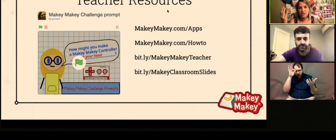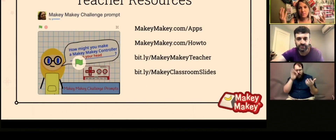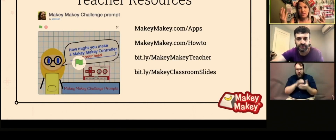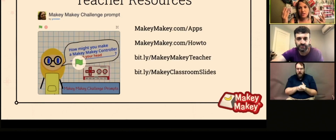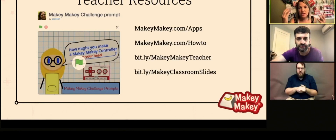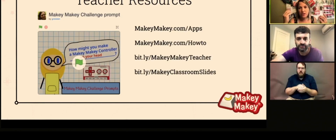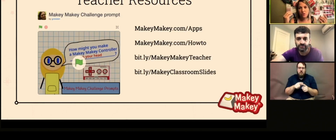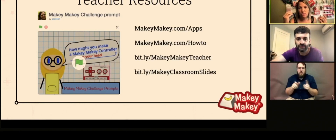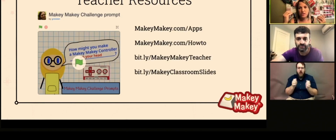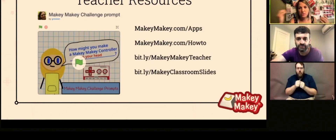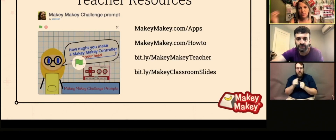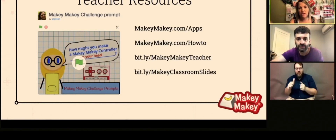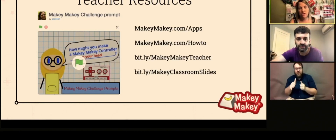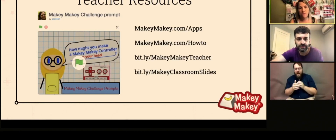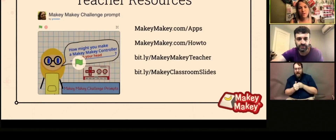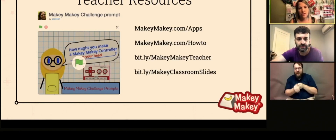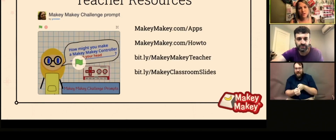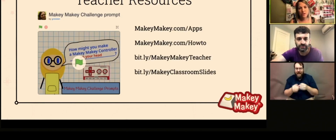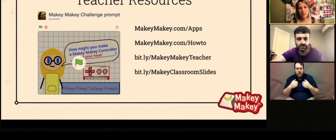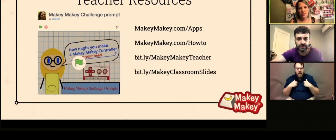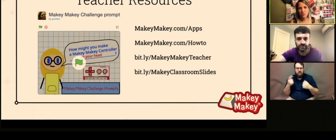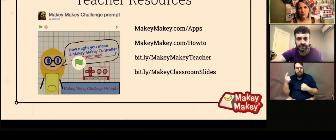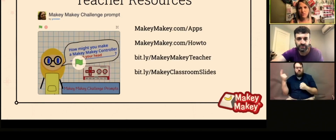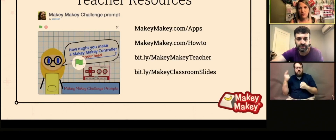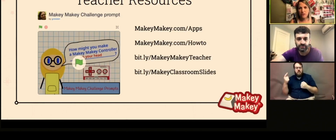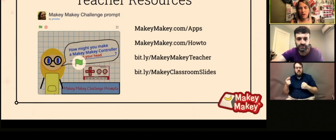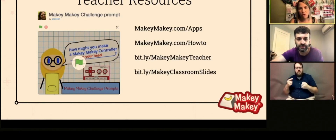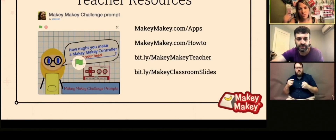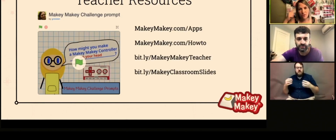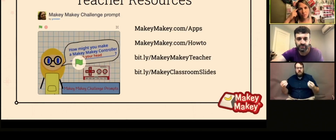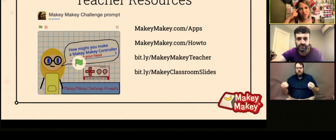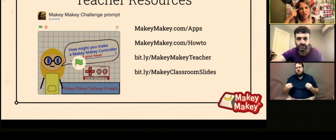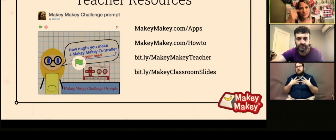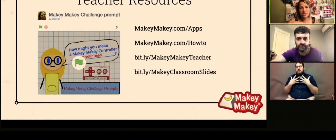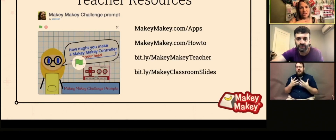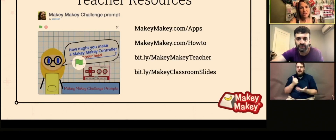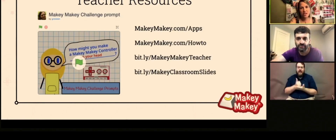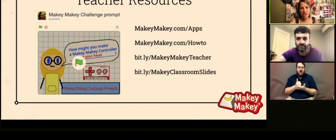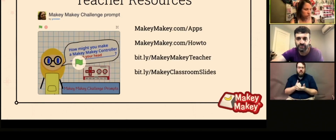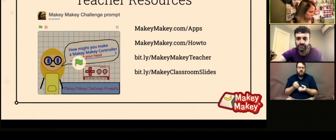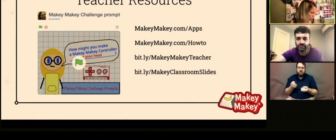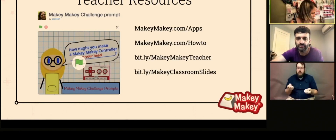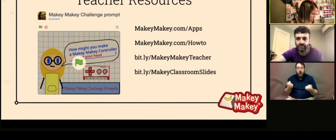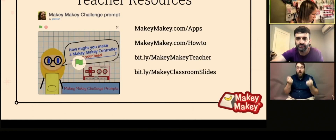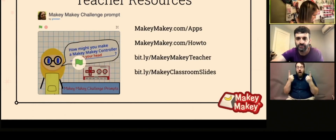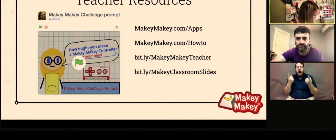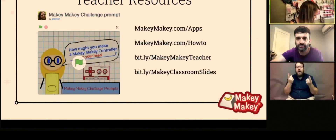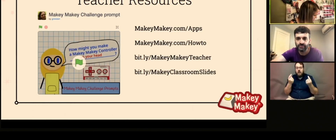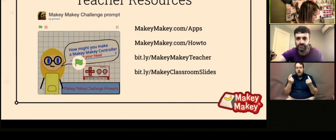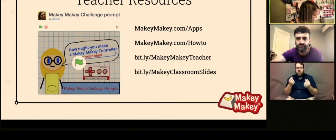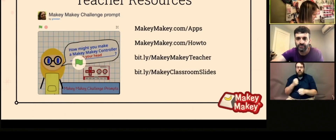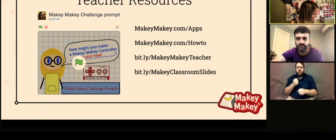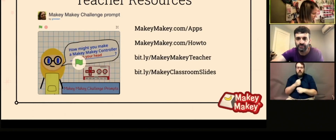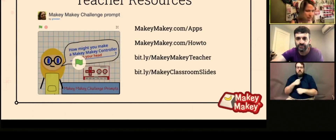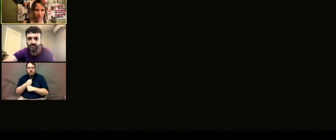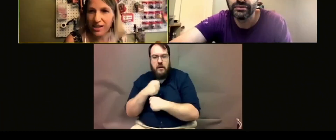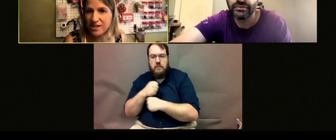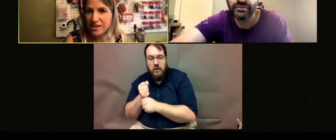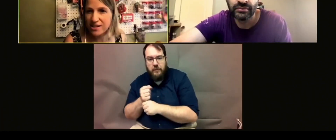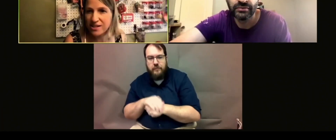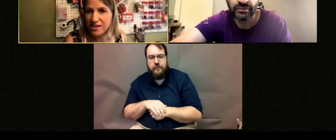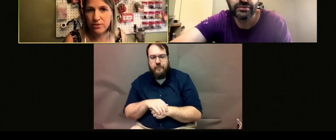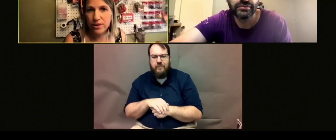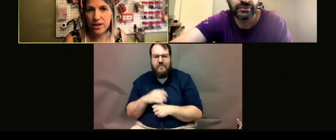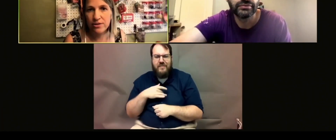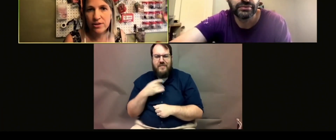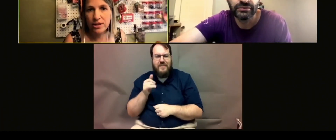have is something to help inspire them, get creative, and help them realize the things they can do with Makey Makey, because I feel like